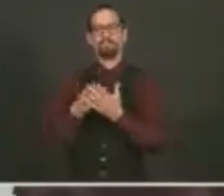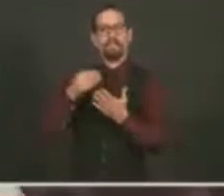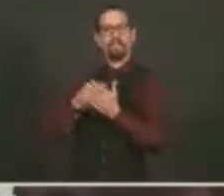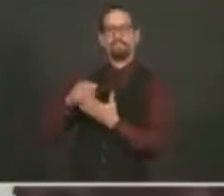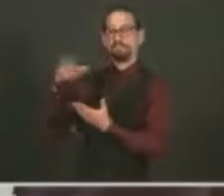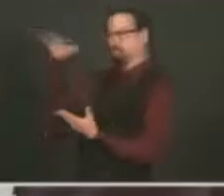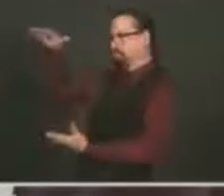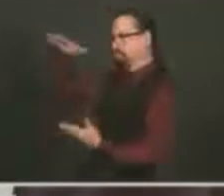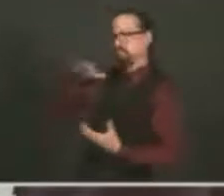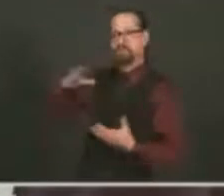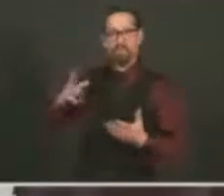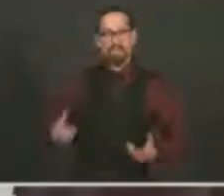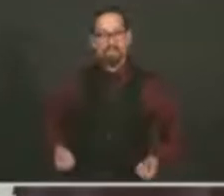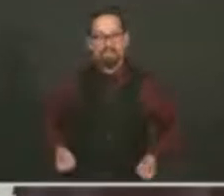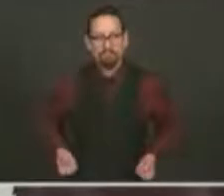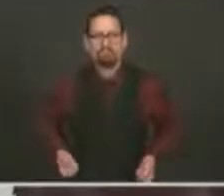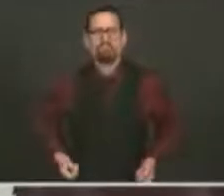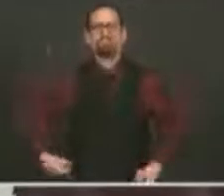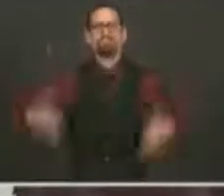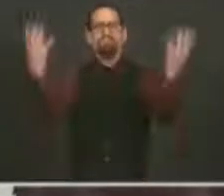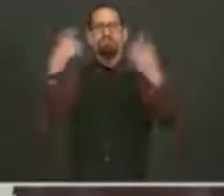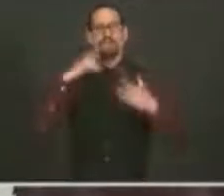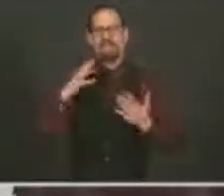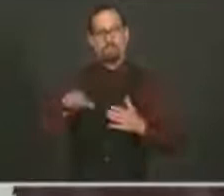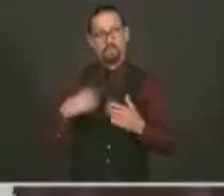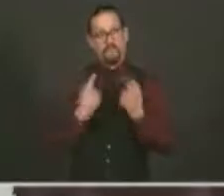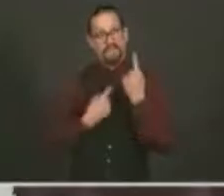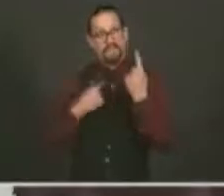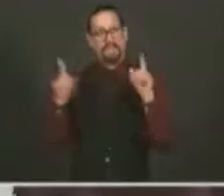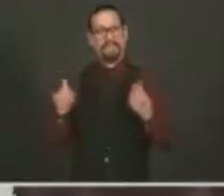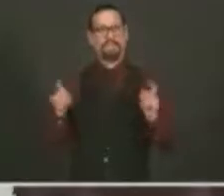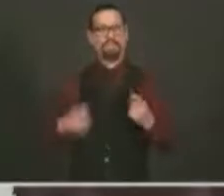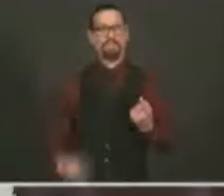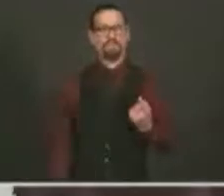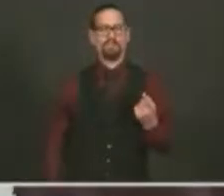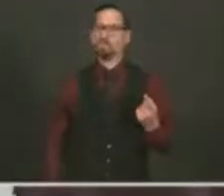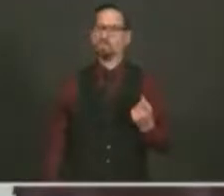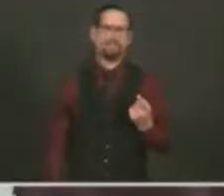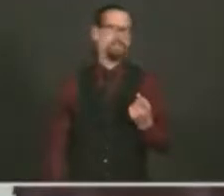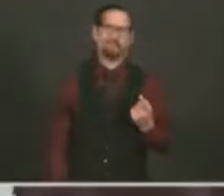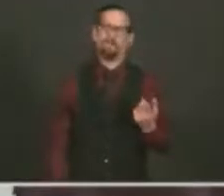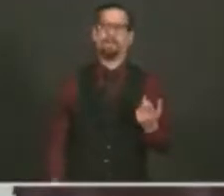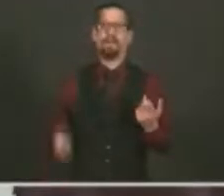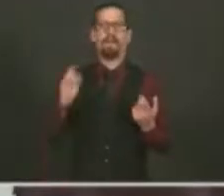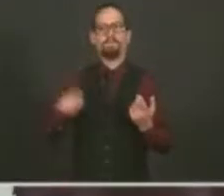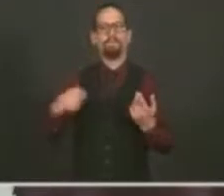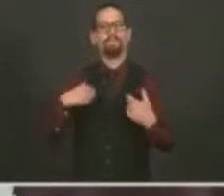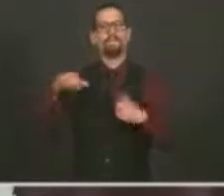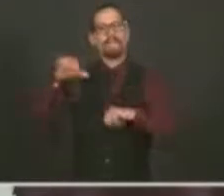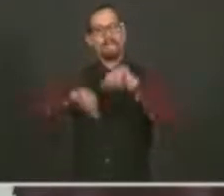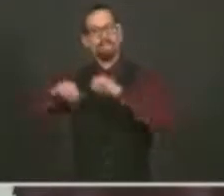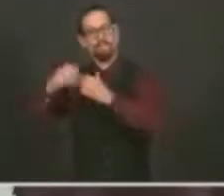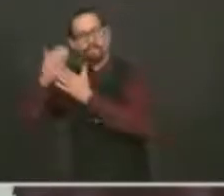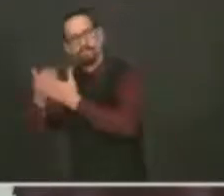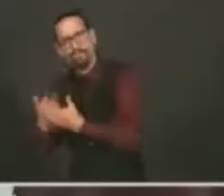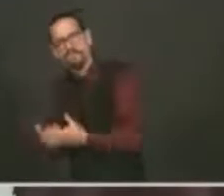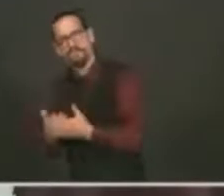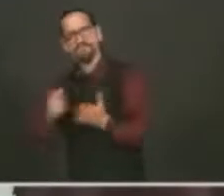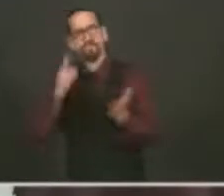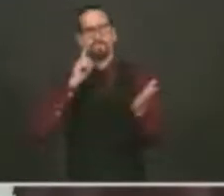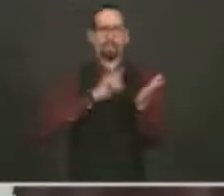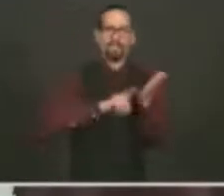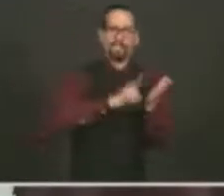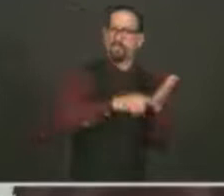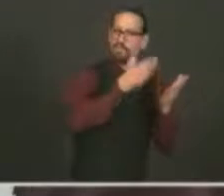weekly basis. And so we're taking the expertise, the data, and the science to help inform where are the